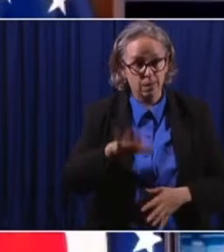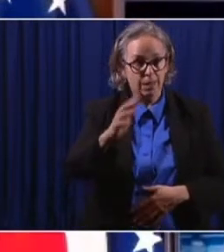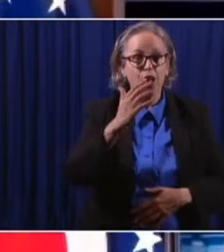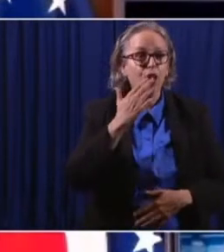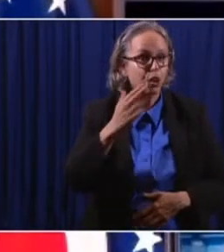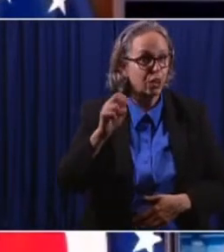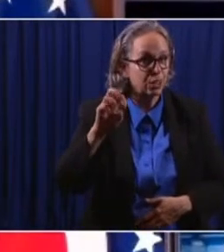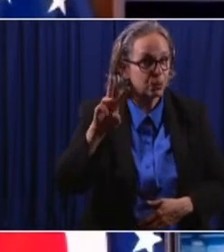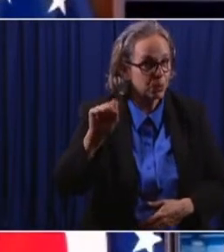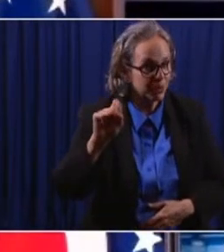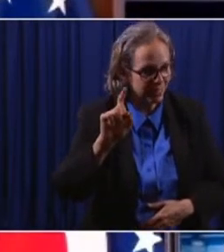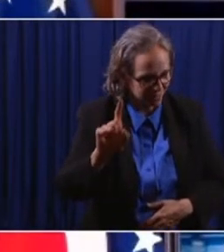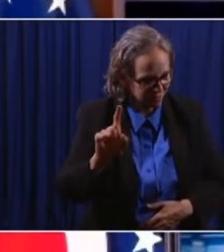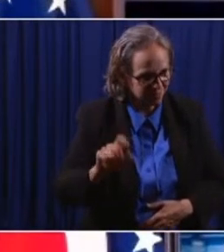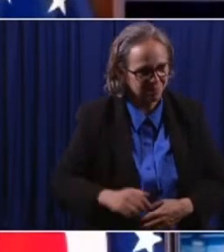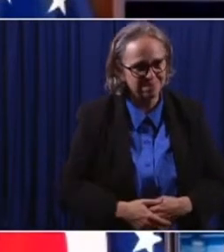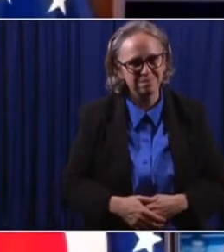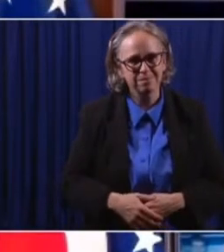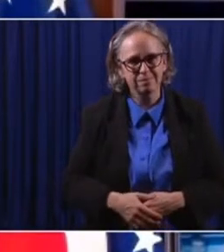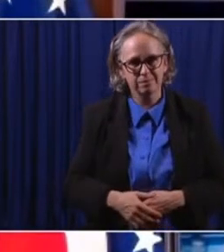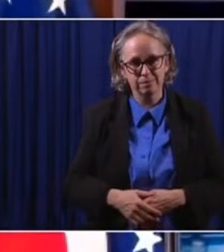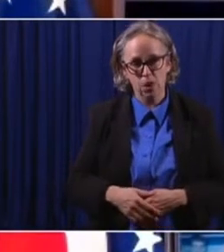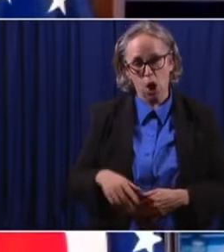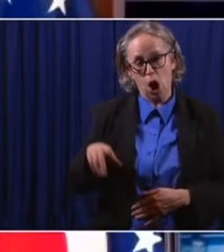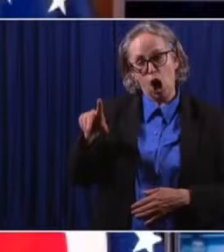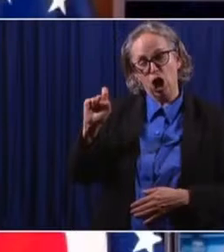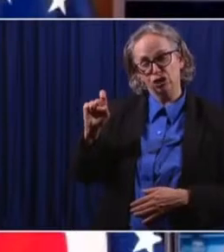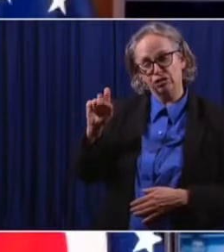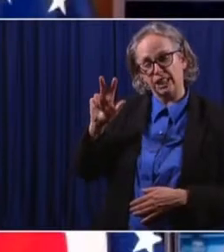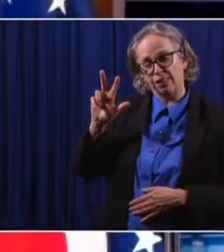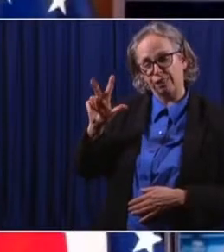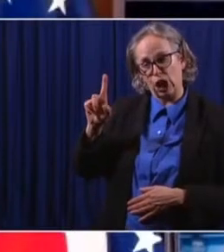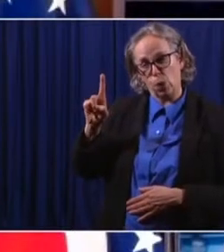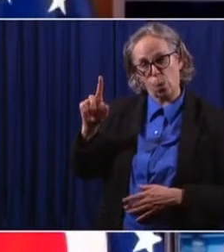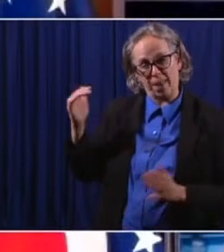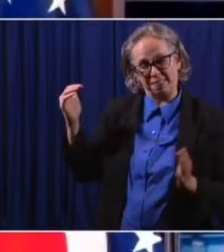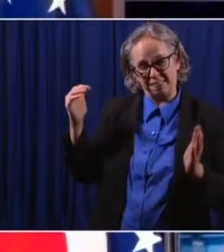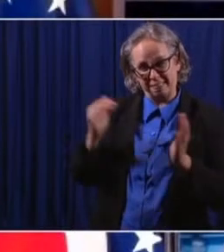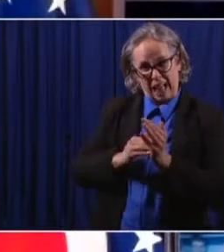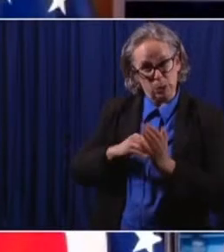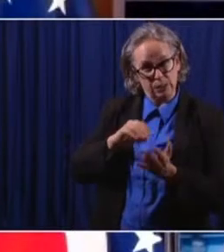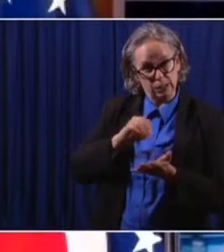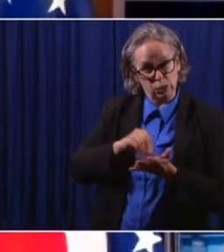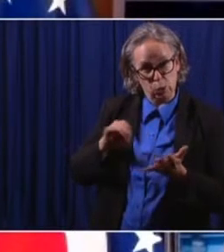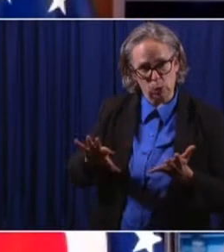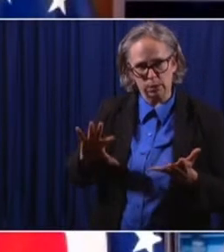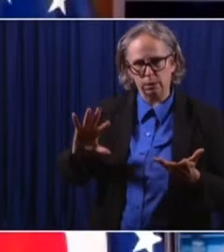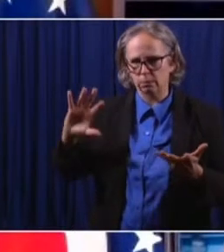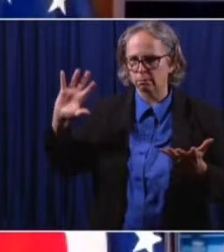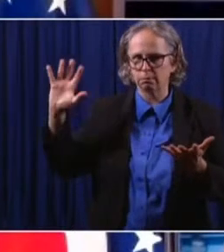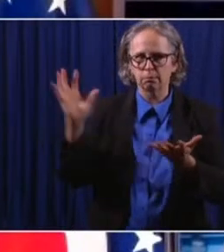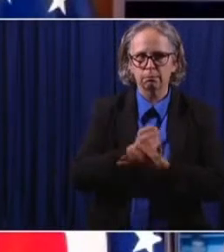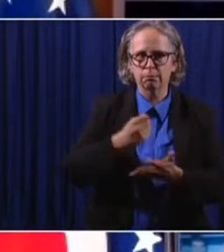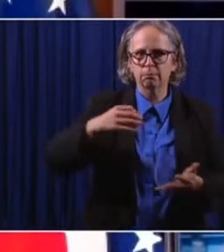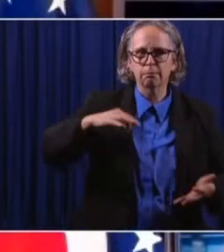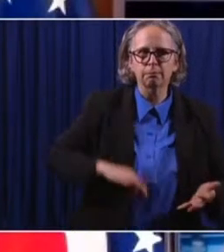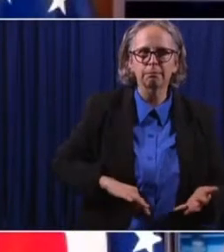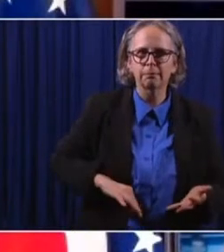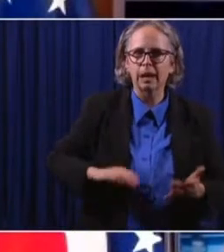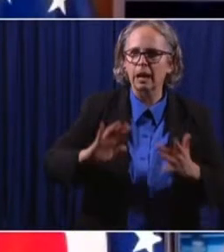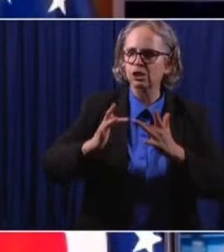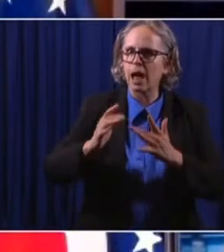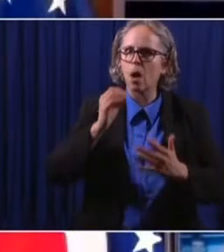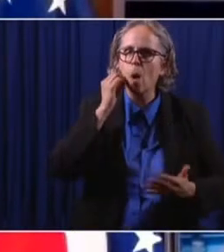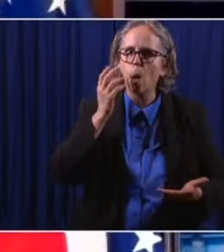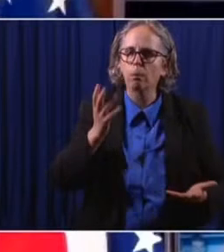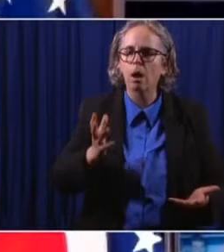line, this will enable 121,000 students to gain access to high-speed internet in their homes. And thanks